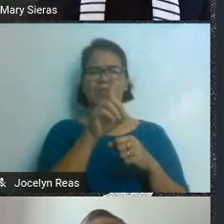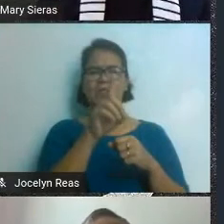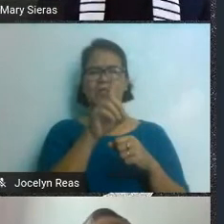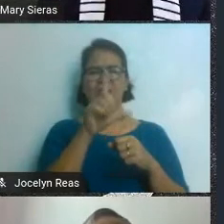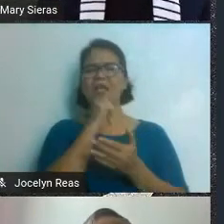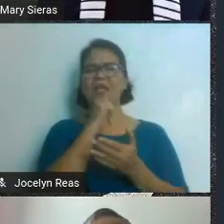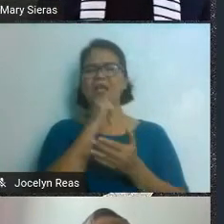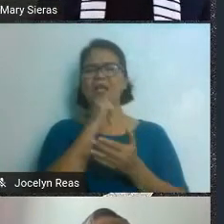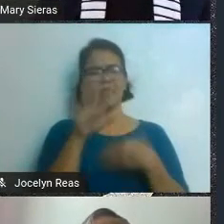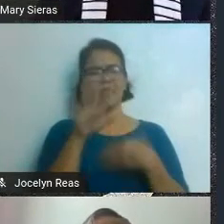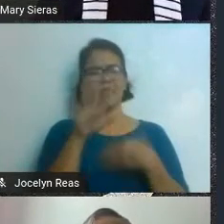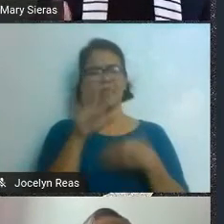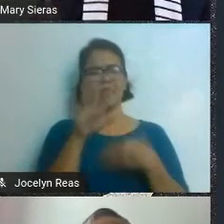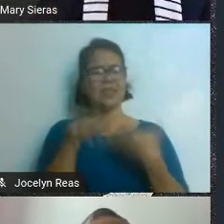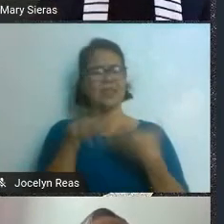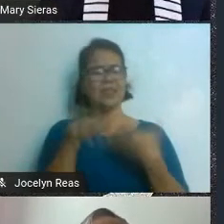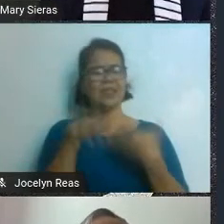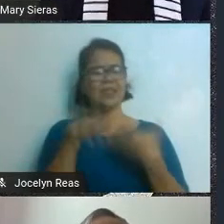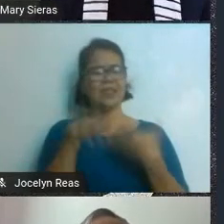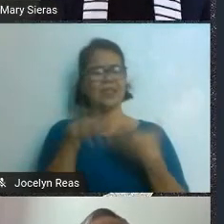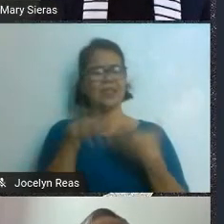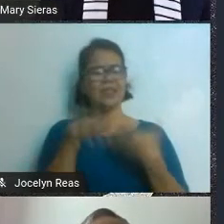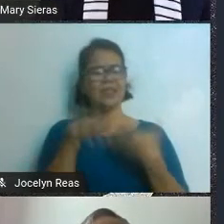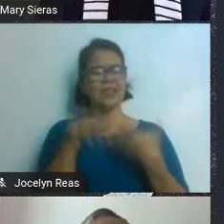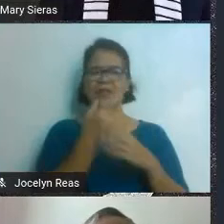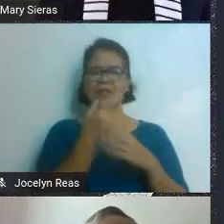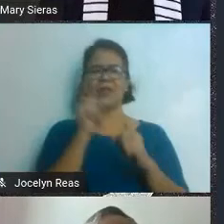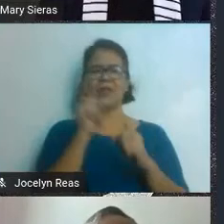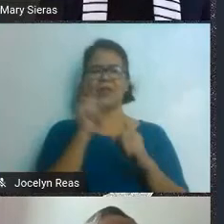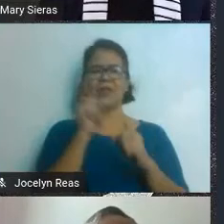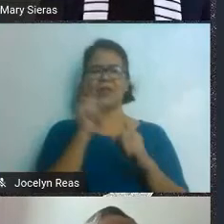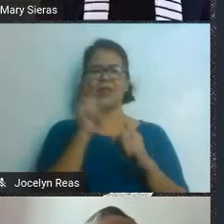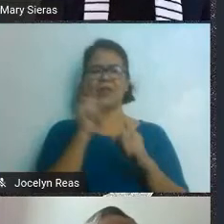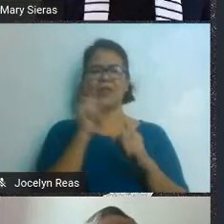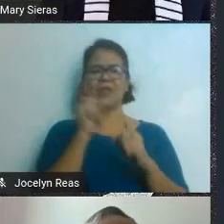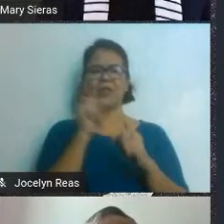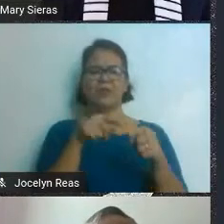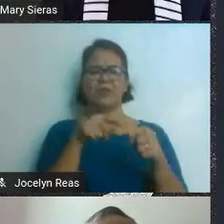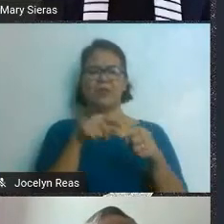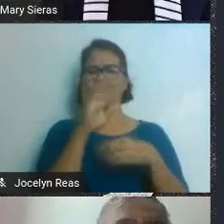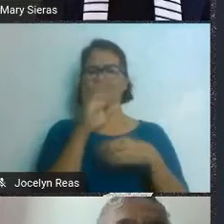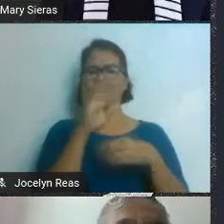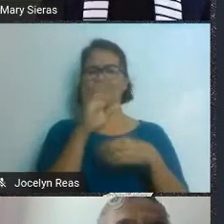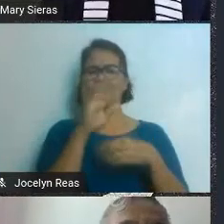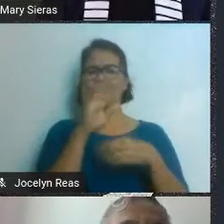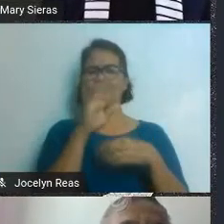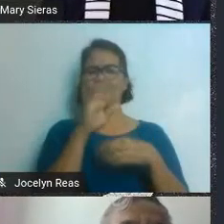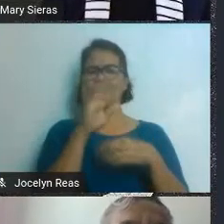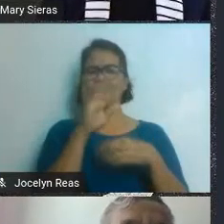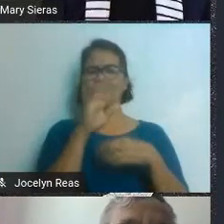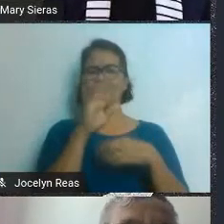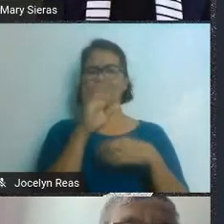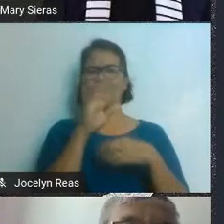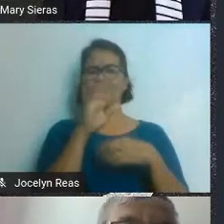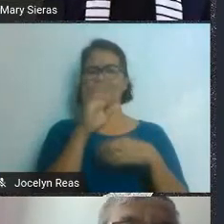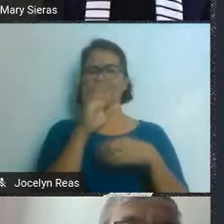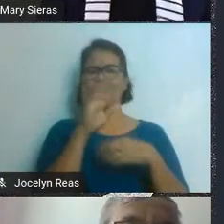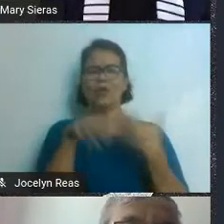DLL. So is it rigidly indicated po daw in the DLL? Because